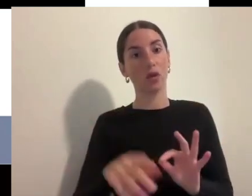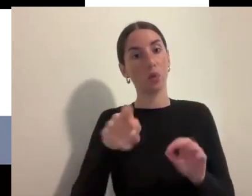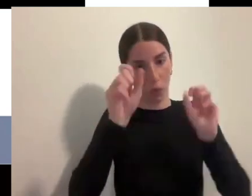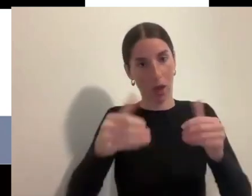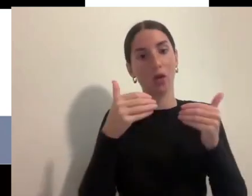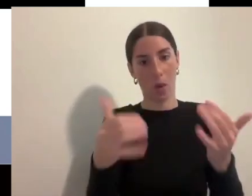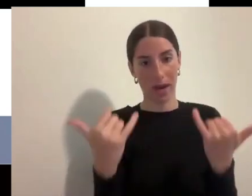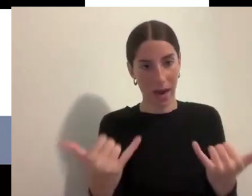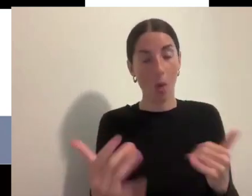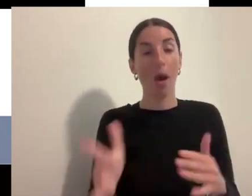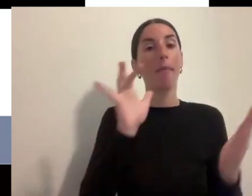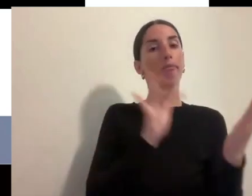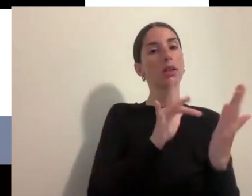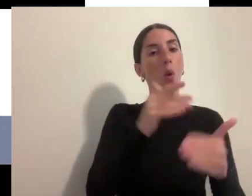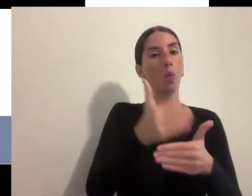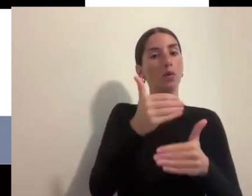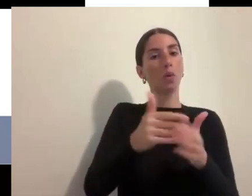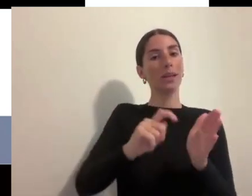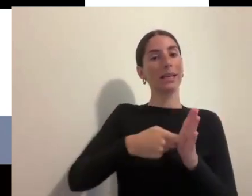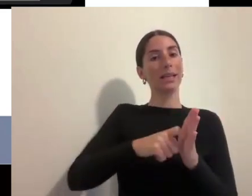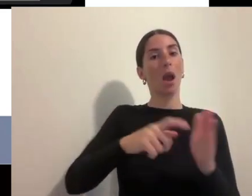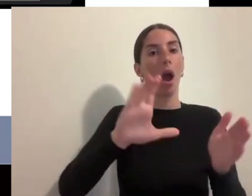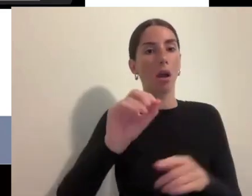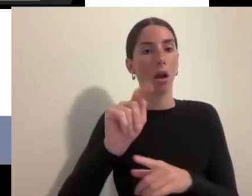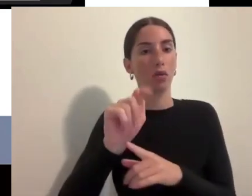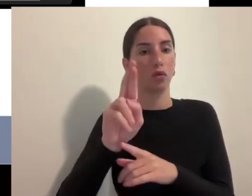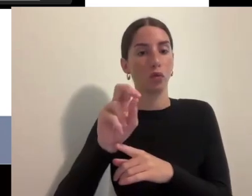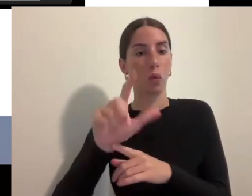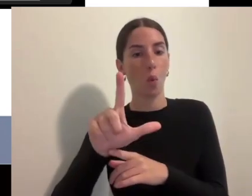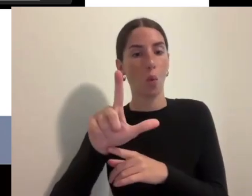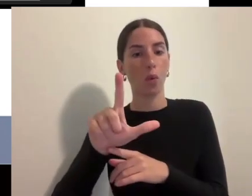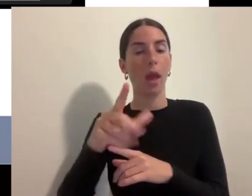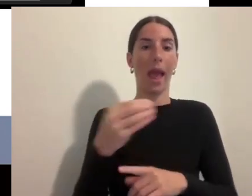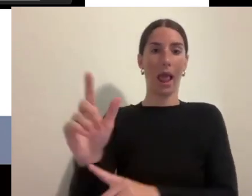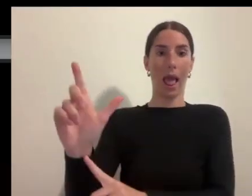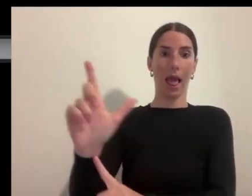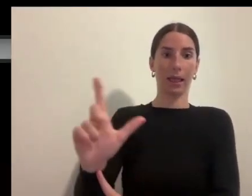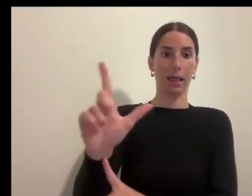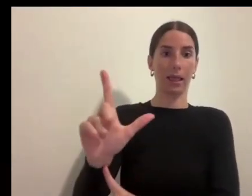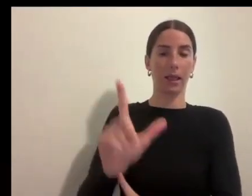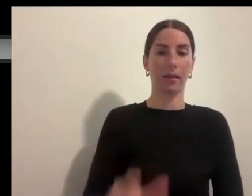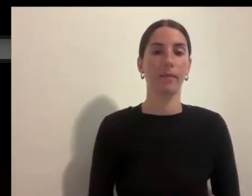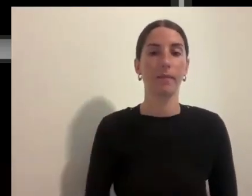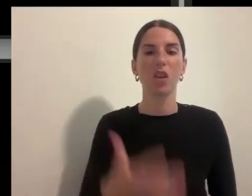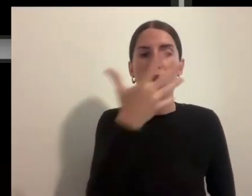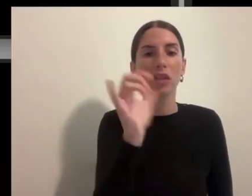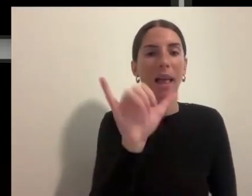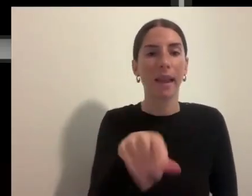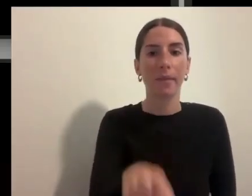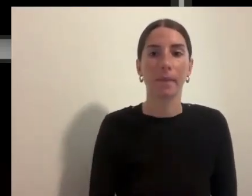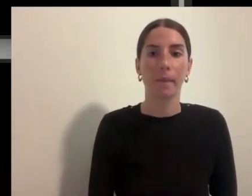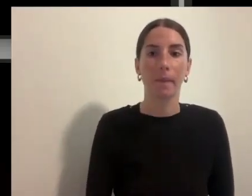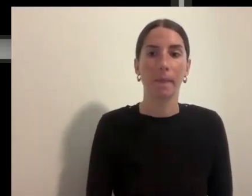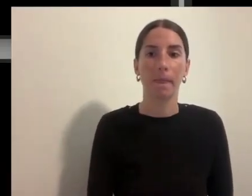by pressing the Windows key, Control, and L. And this is what it looks like. And this is the